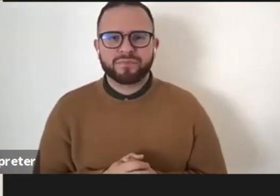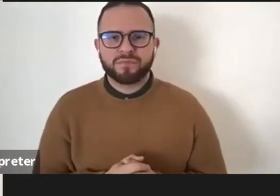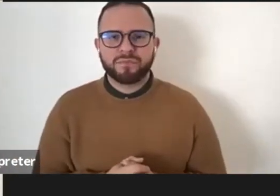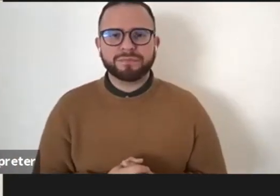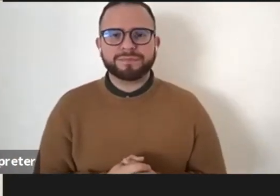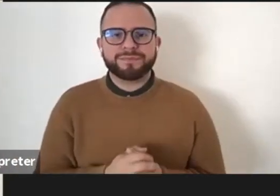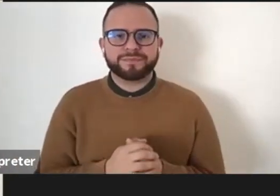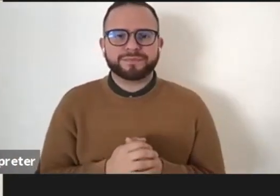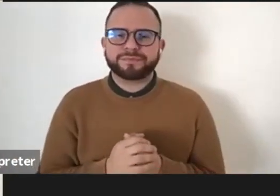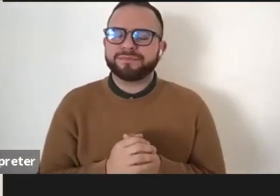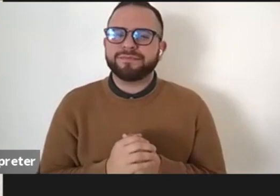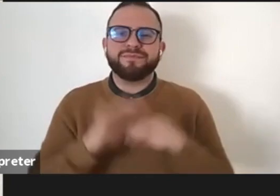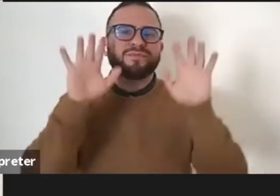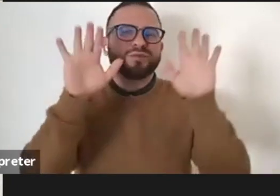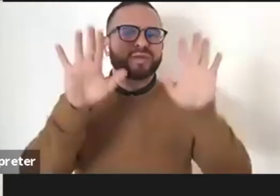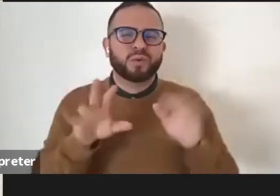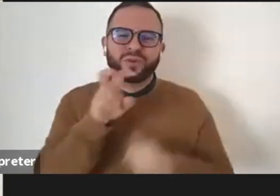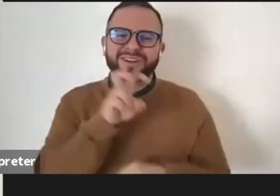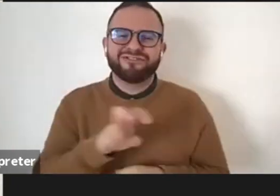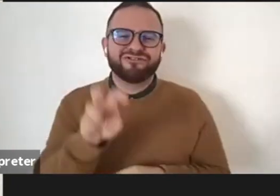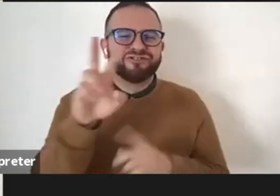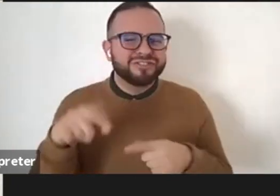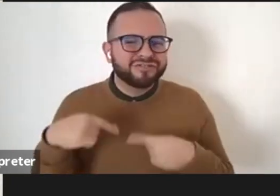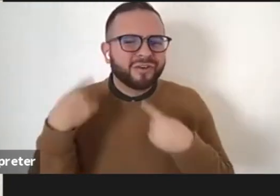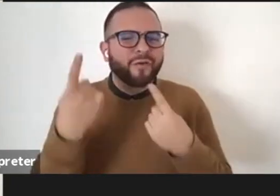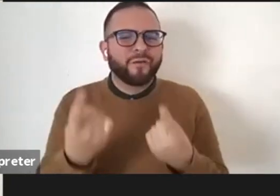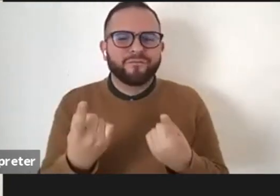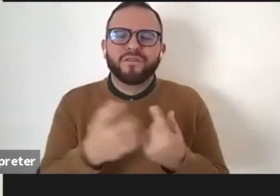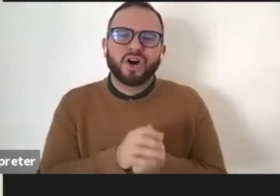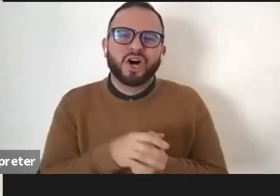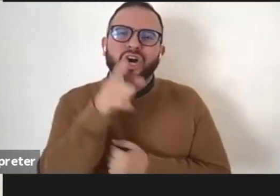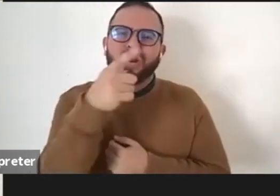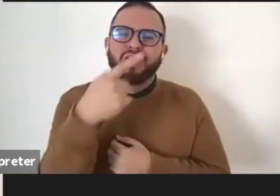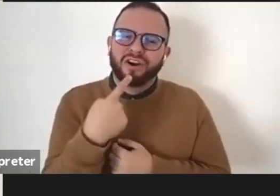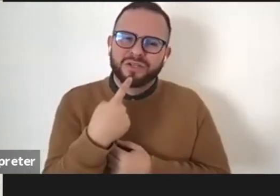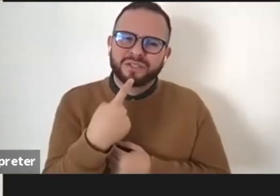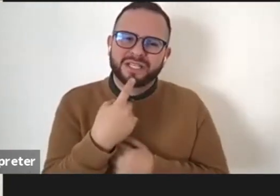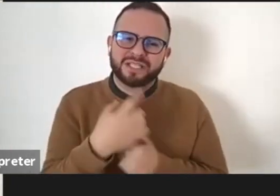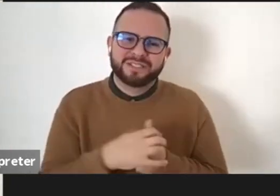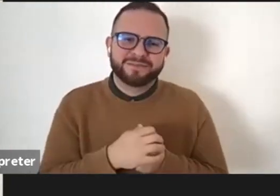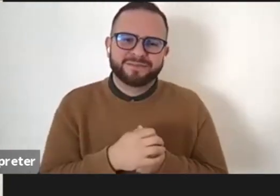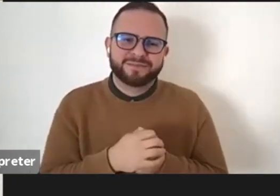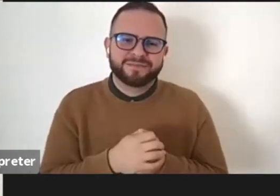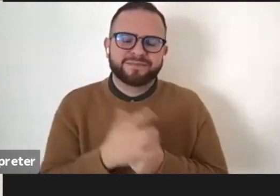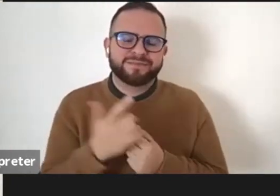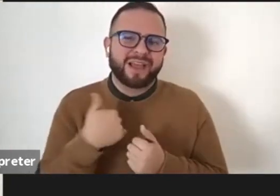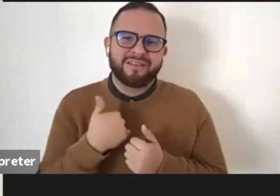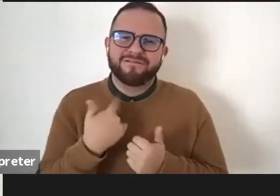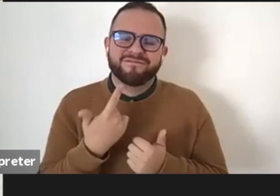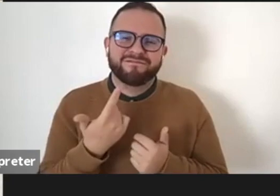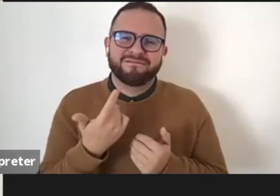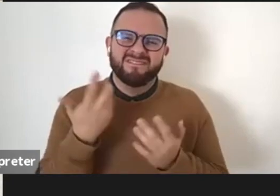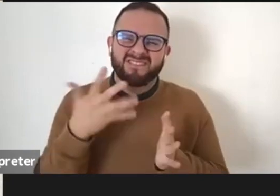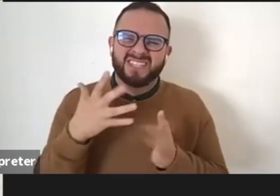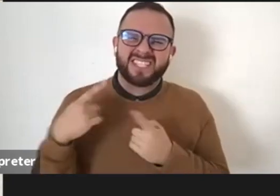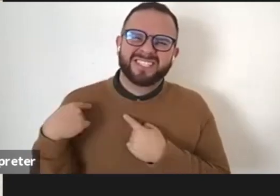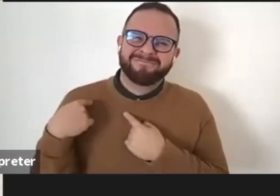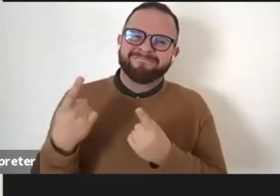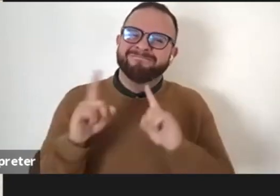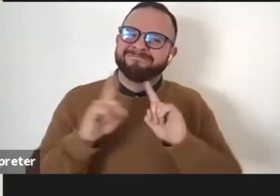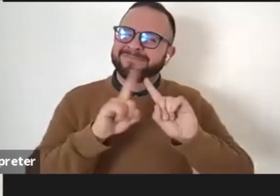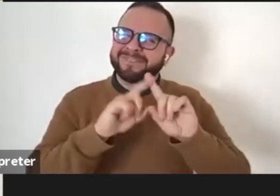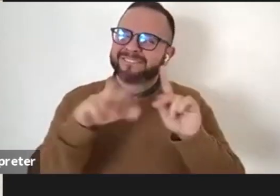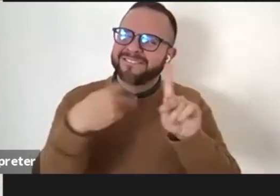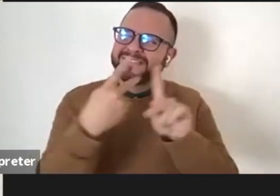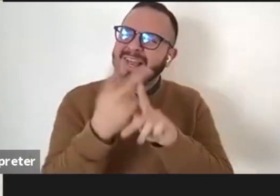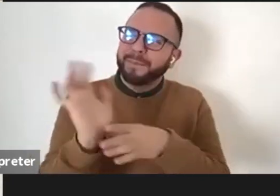It's been a great journey for me. I, like you said, I've done several different kind of films and different kind of